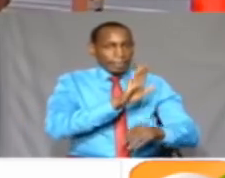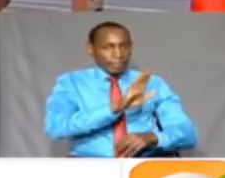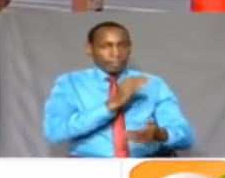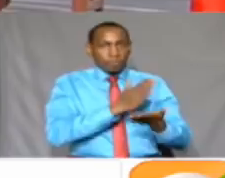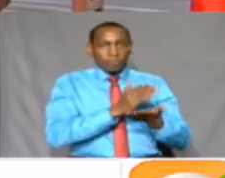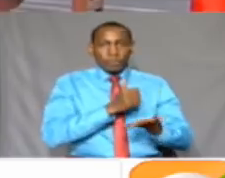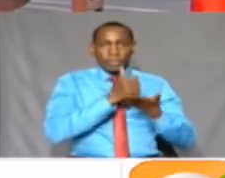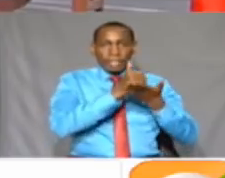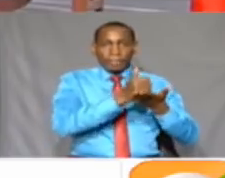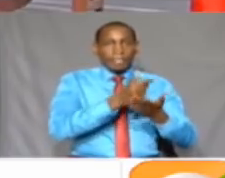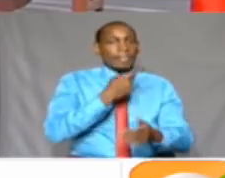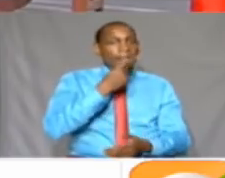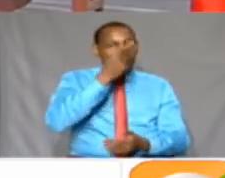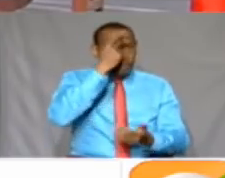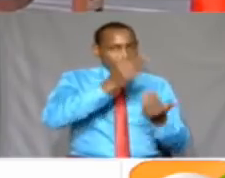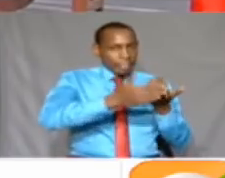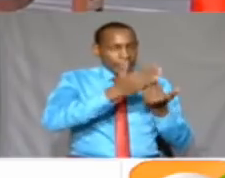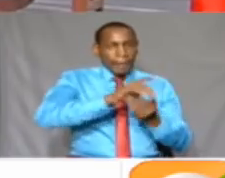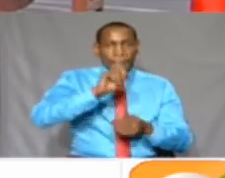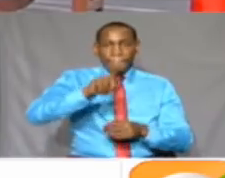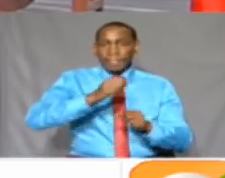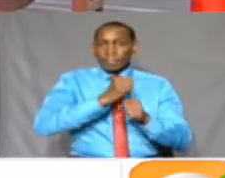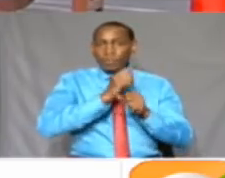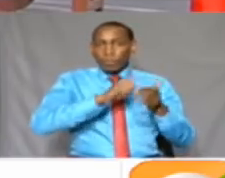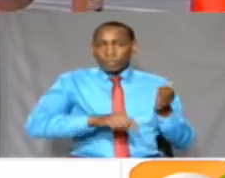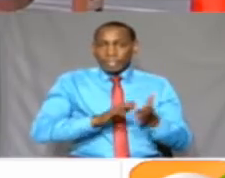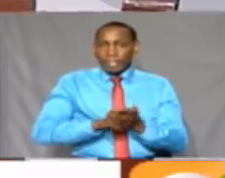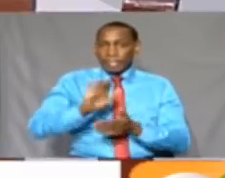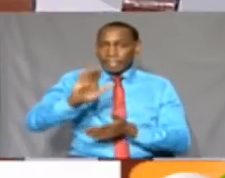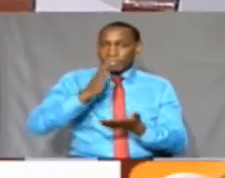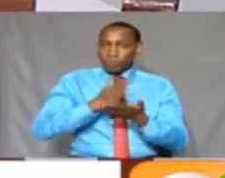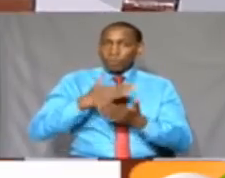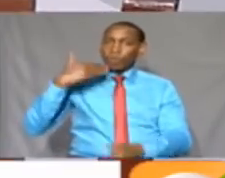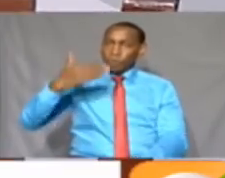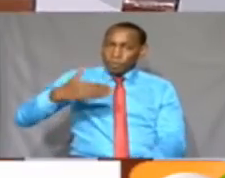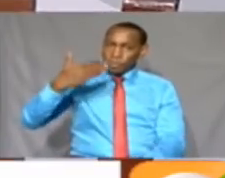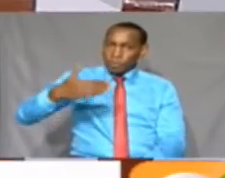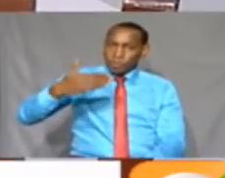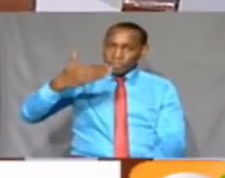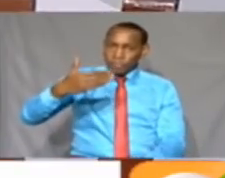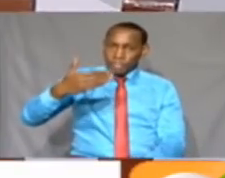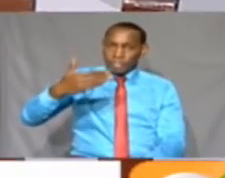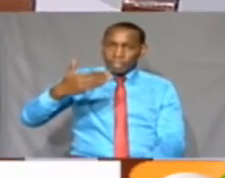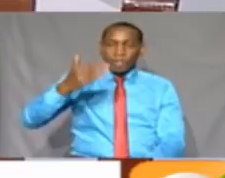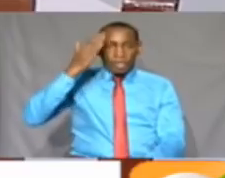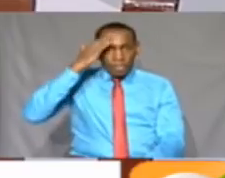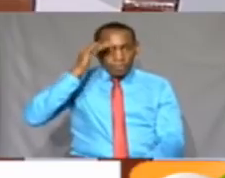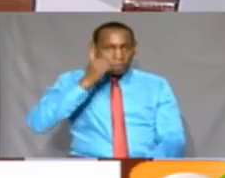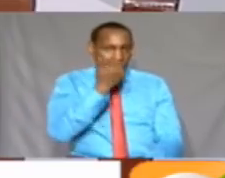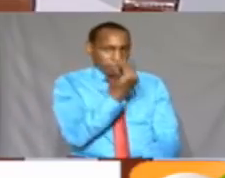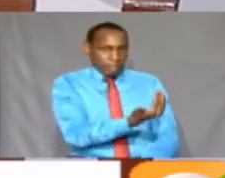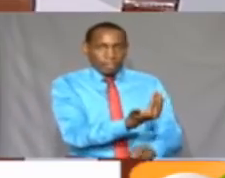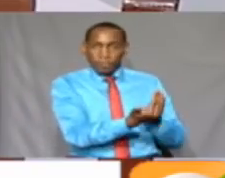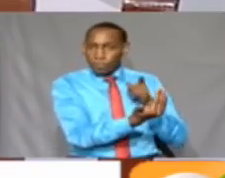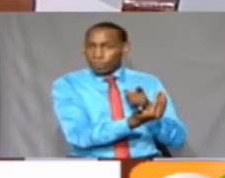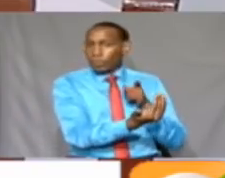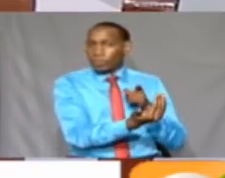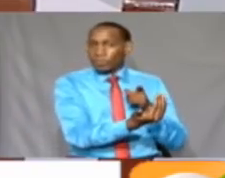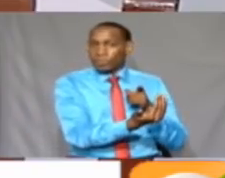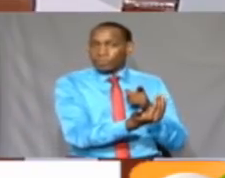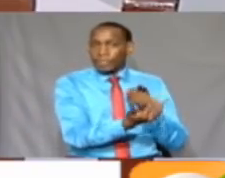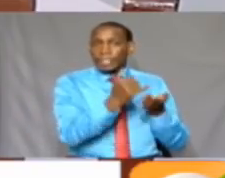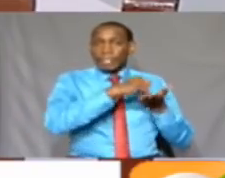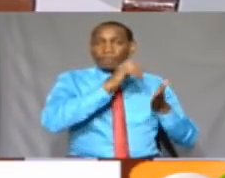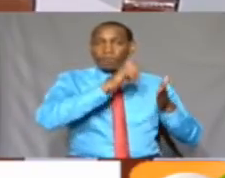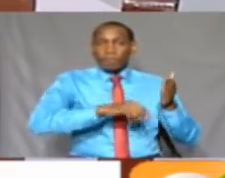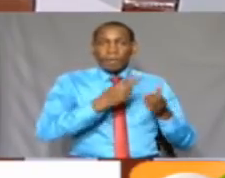helping you in parent. Yeah. So you must make sure that on a daily basis, you know what your kids are engaging